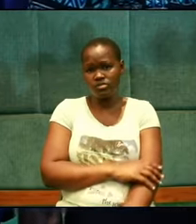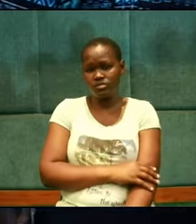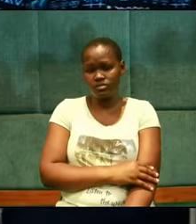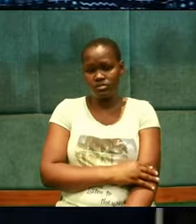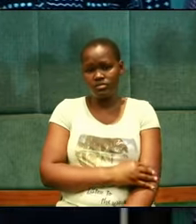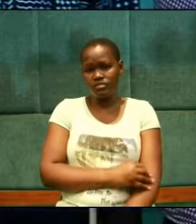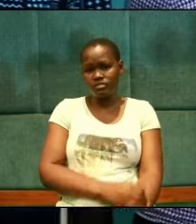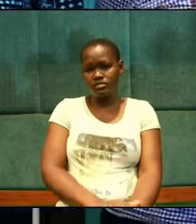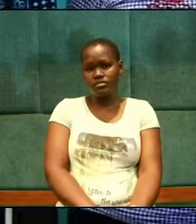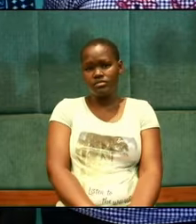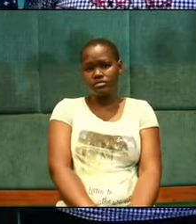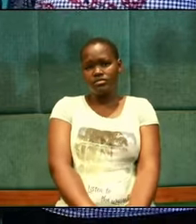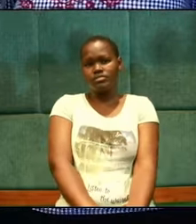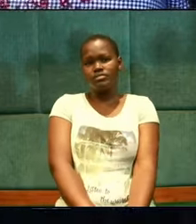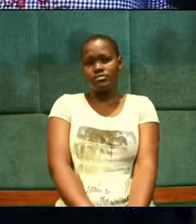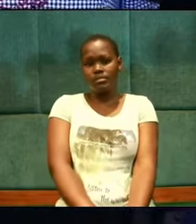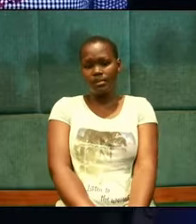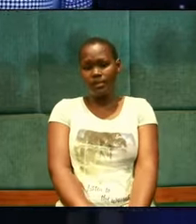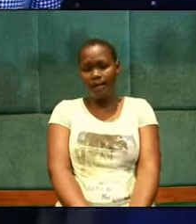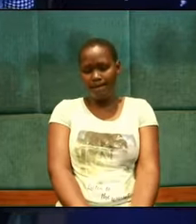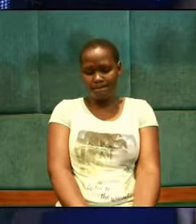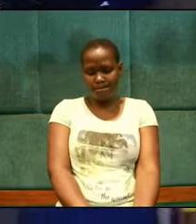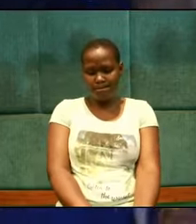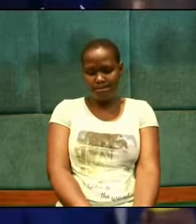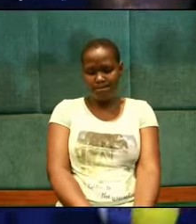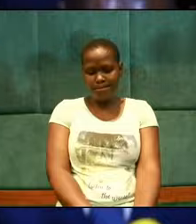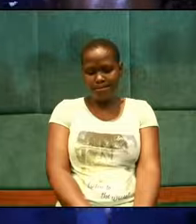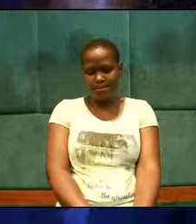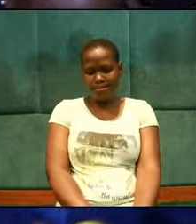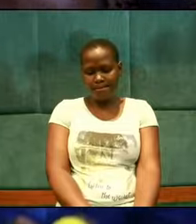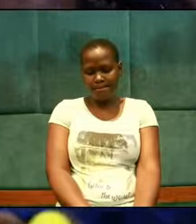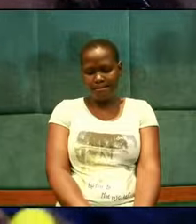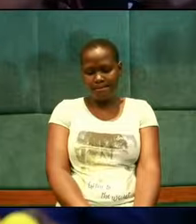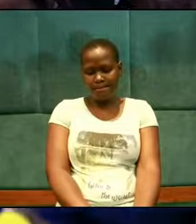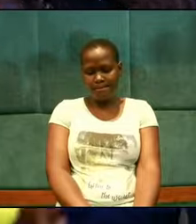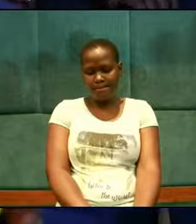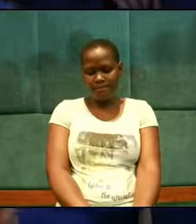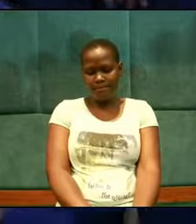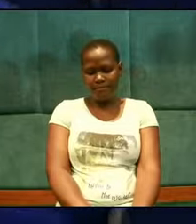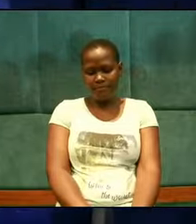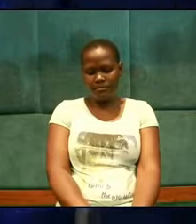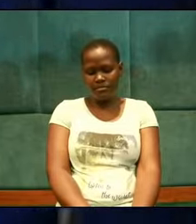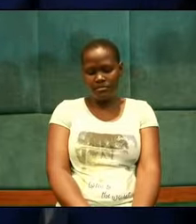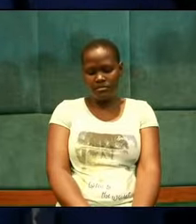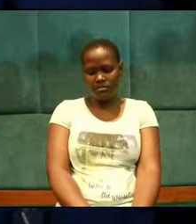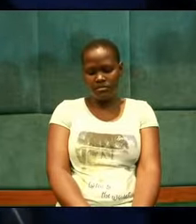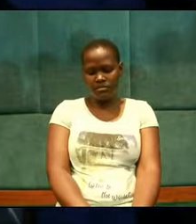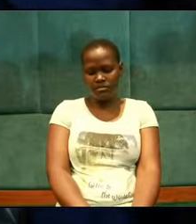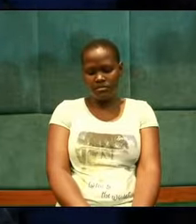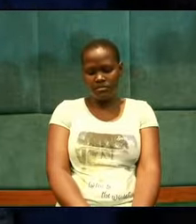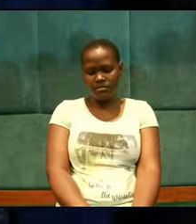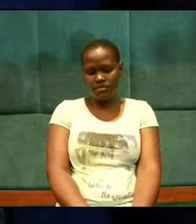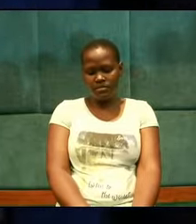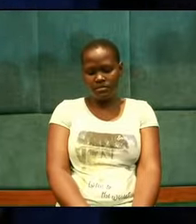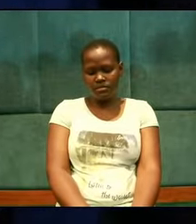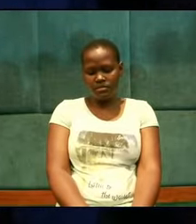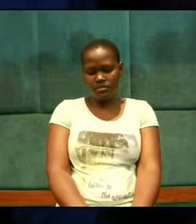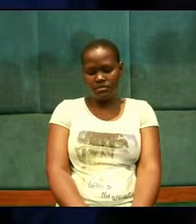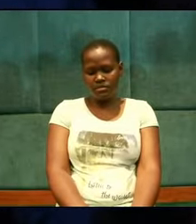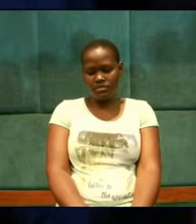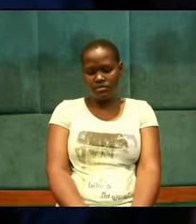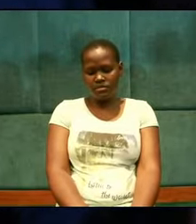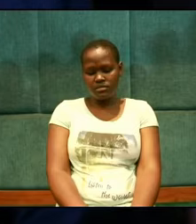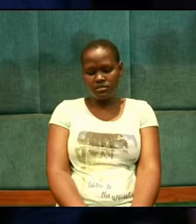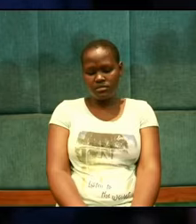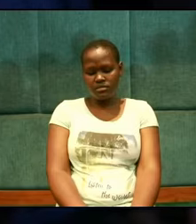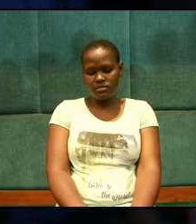Have thine own way, Lord. Have thine own